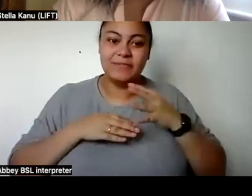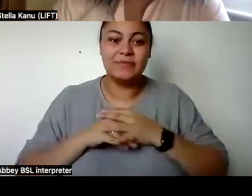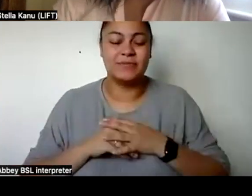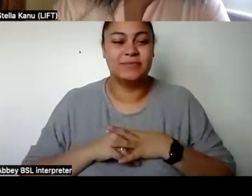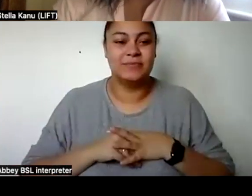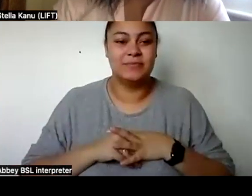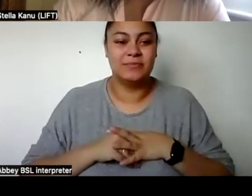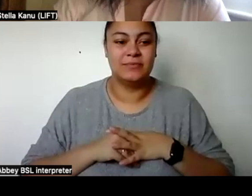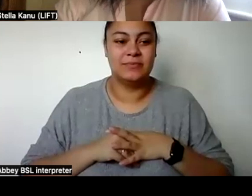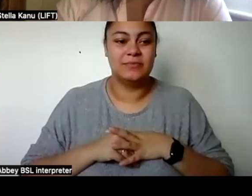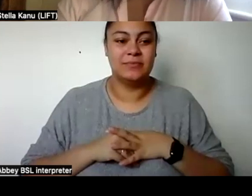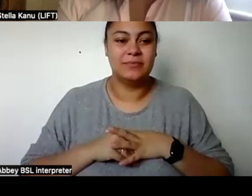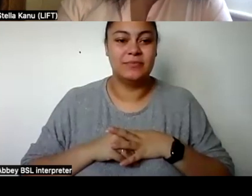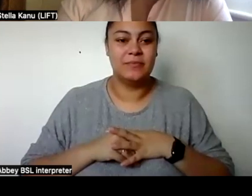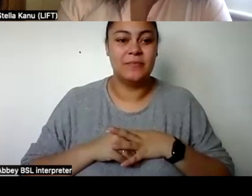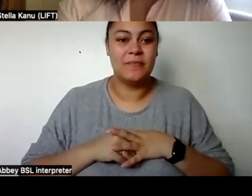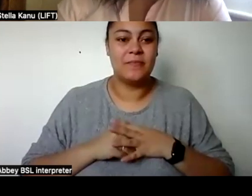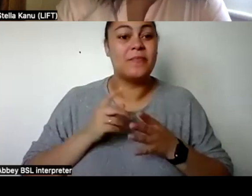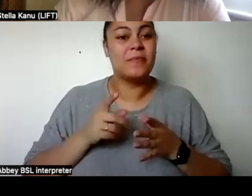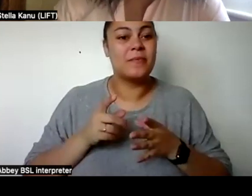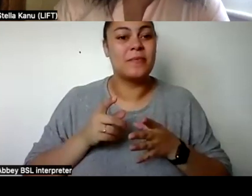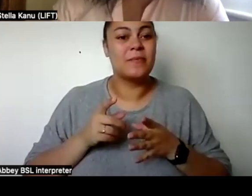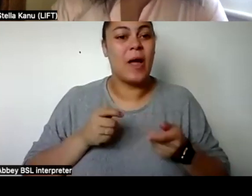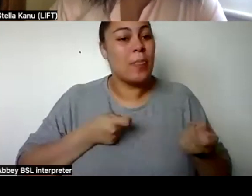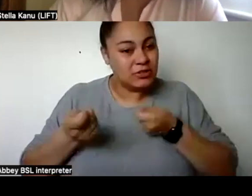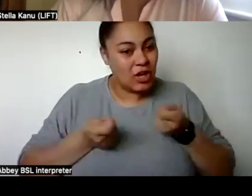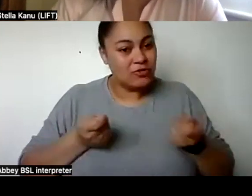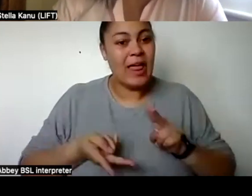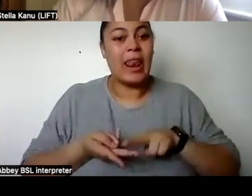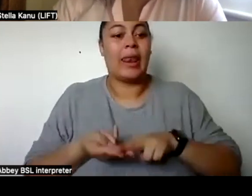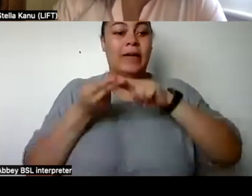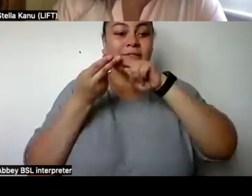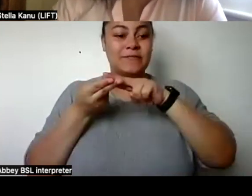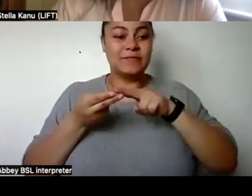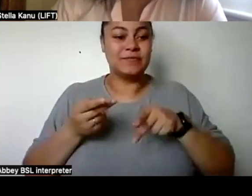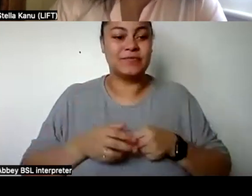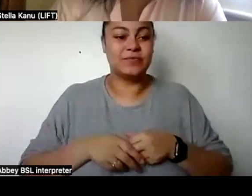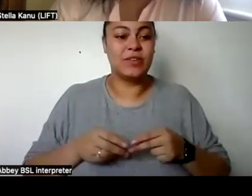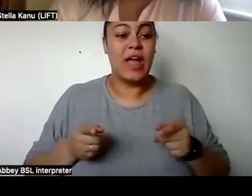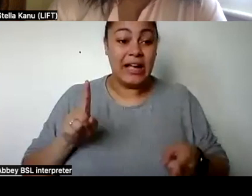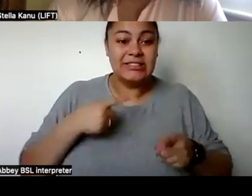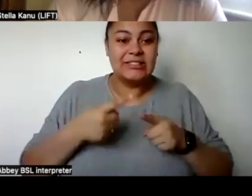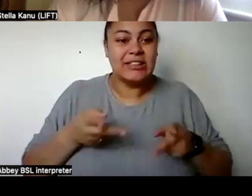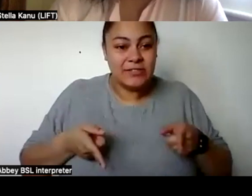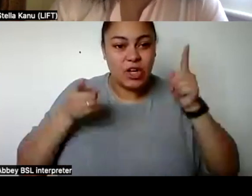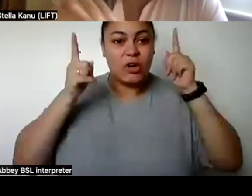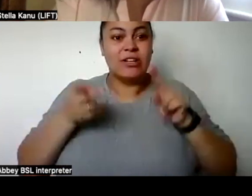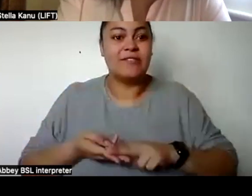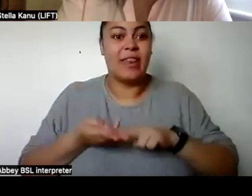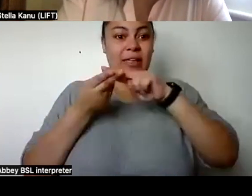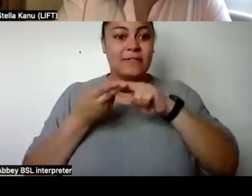And I am currently the executive director at LIFT, London International Festival of Theatre. And I'll hand over to Tom.